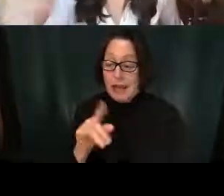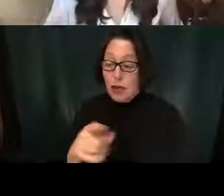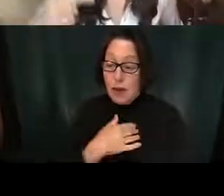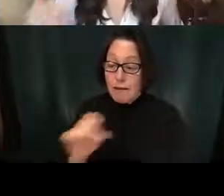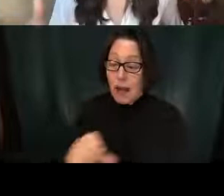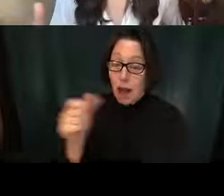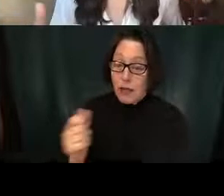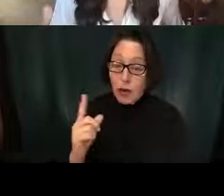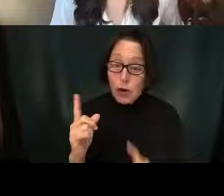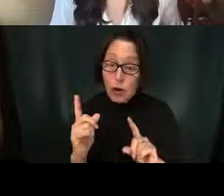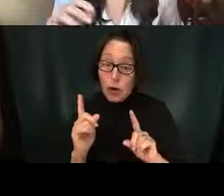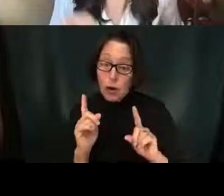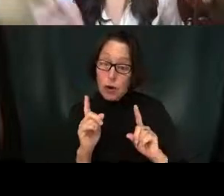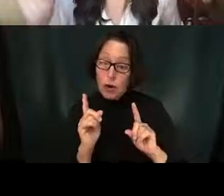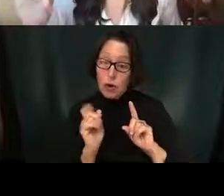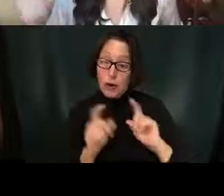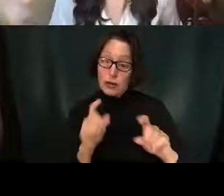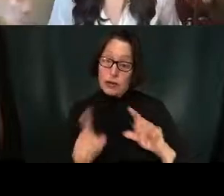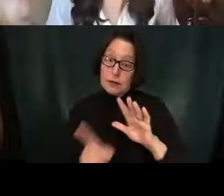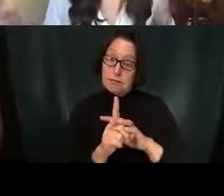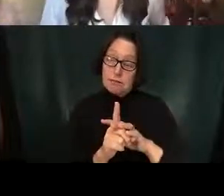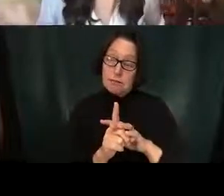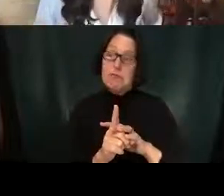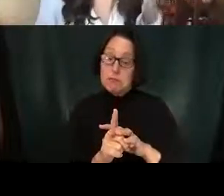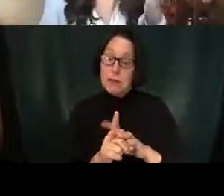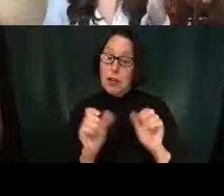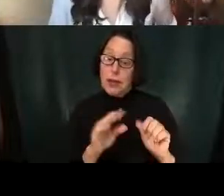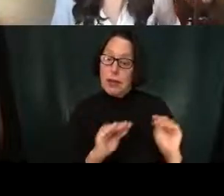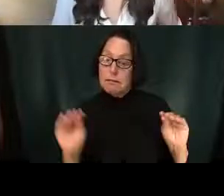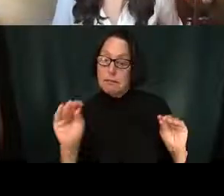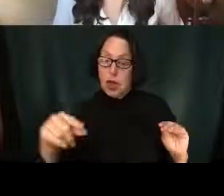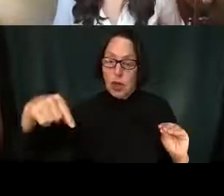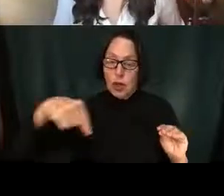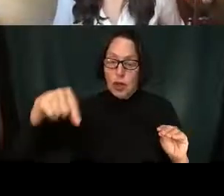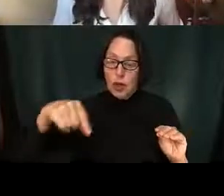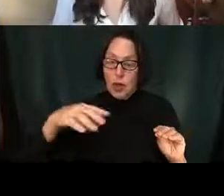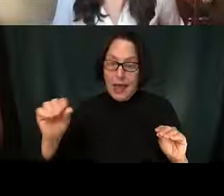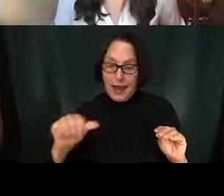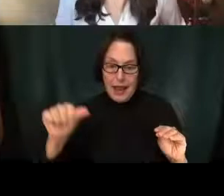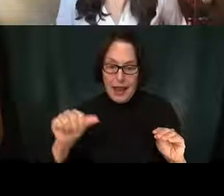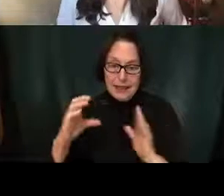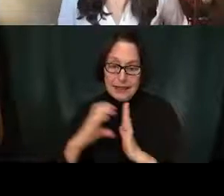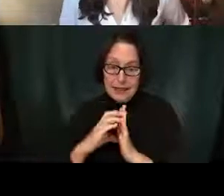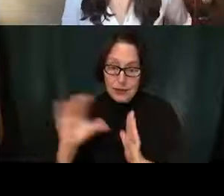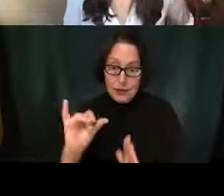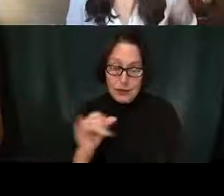discuss towards the end of our program, you can put those in the other Q&A section as well, and we can come back to those.